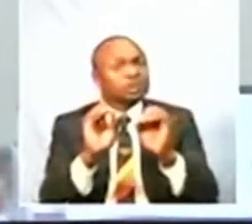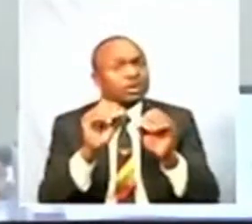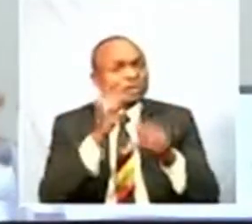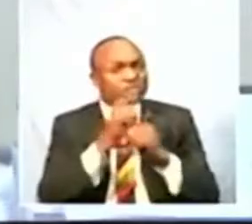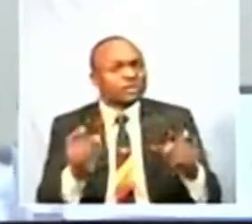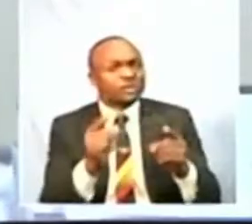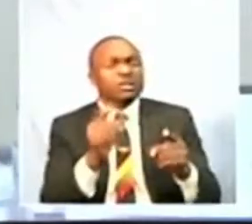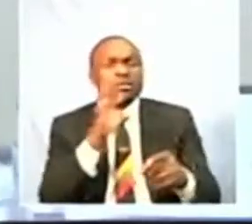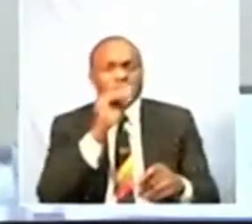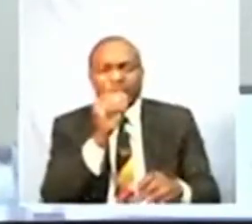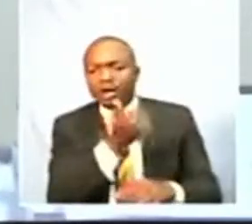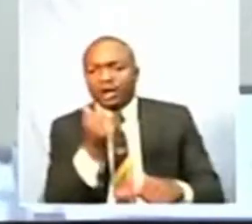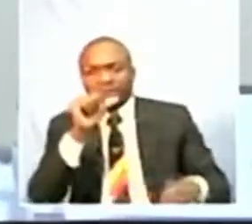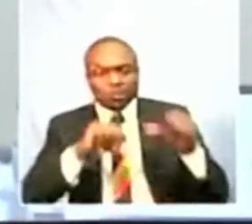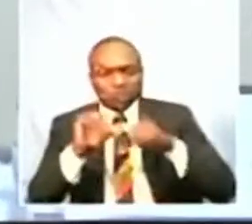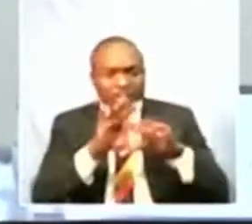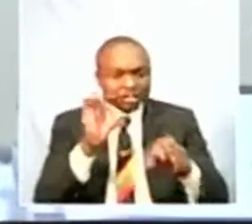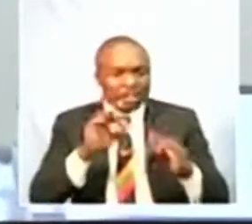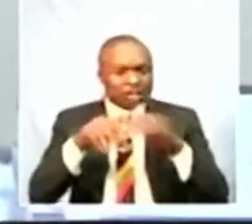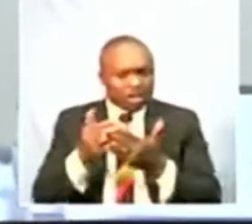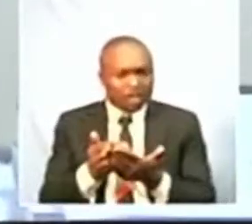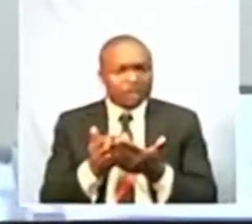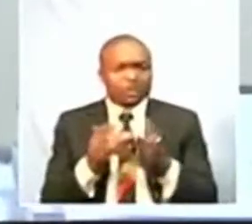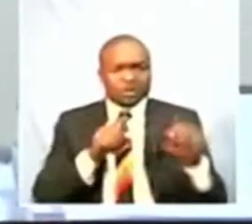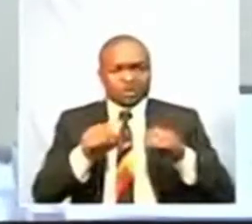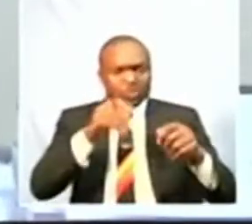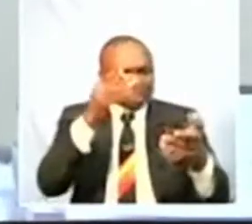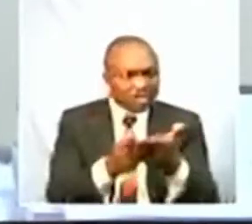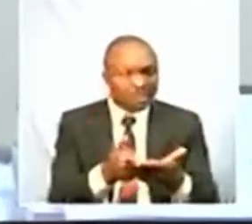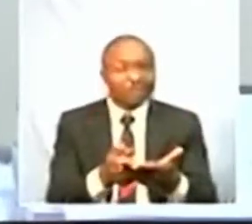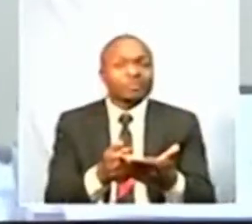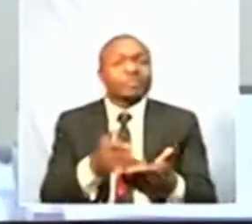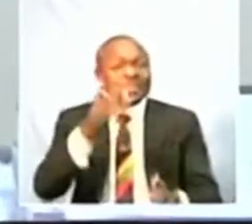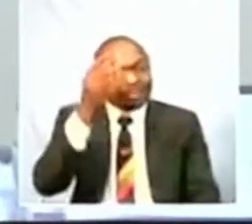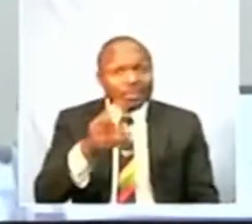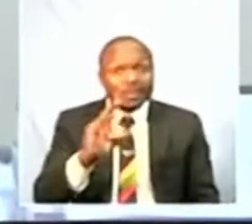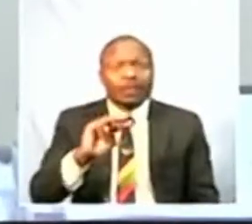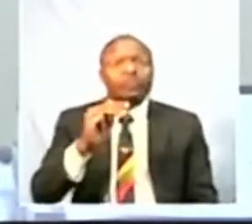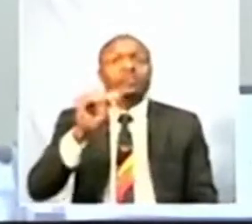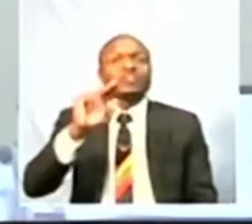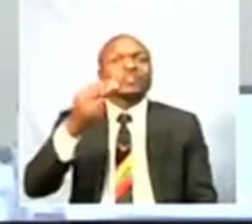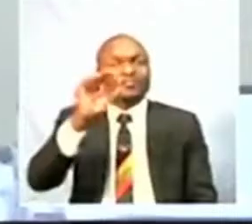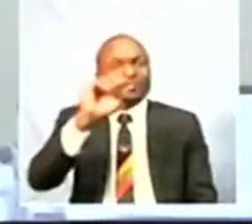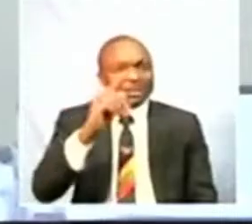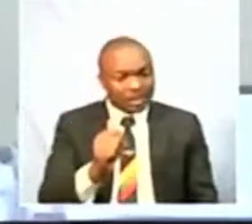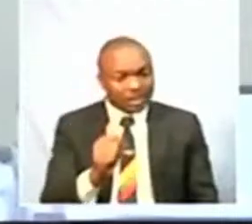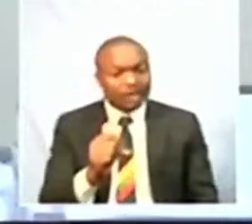just talk cross-cutting issues. How did we administer this? There is a Mafinga Council.